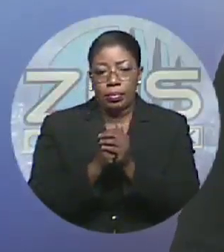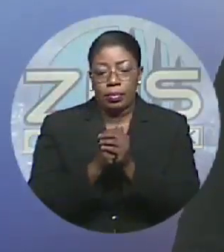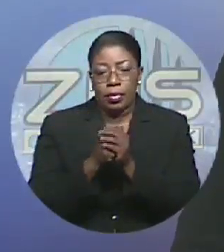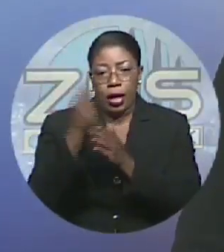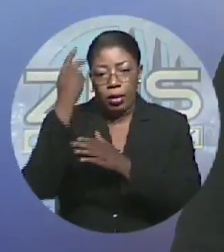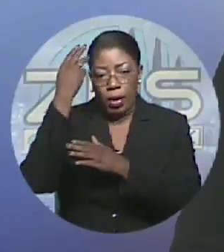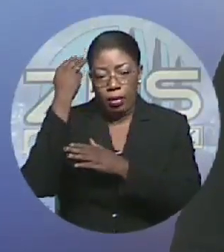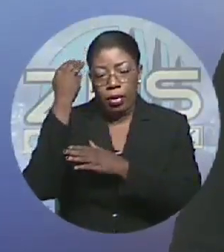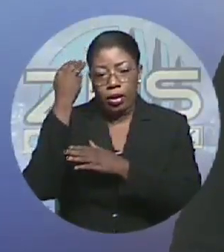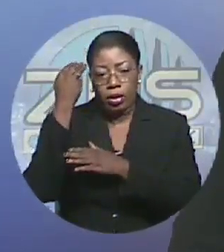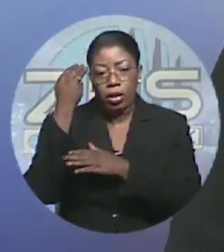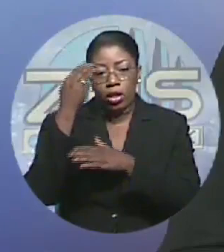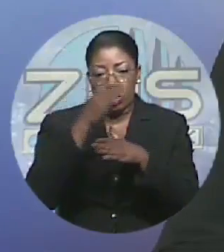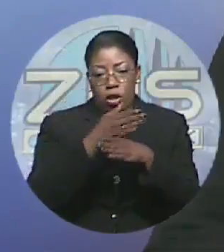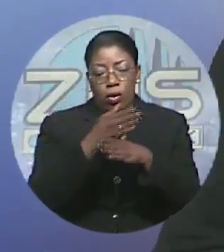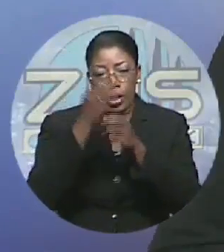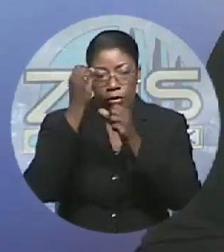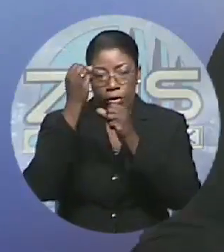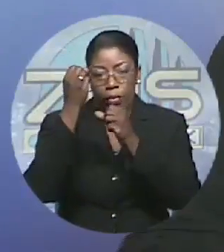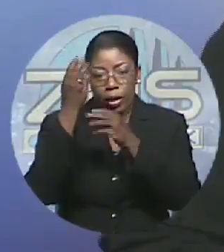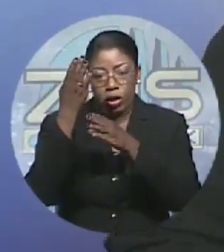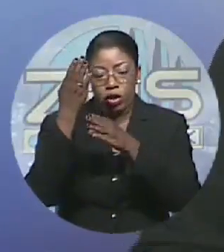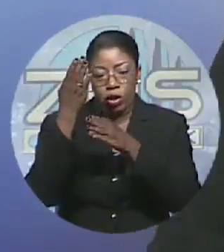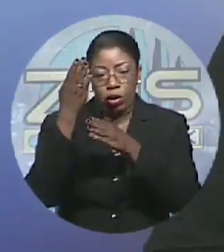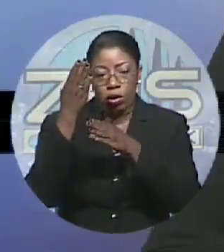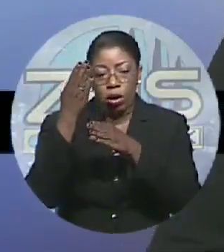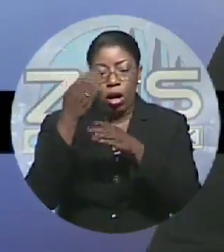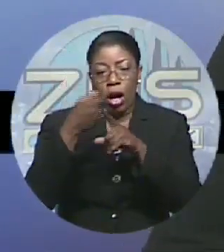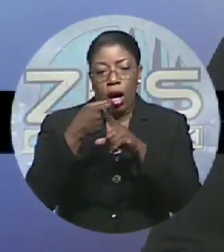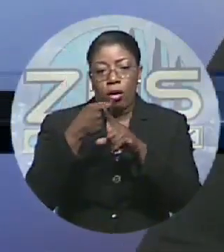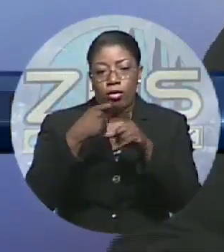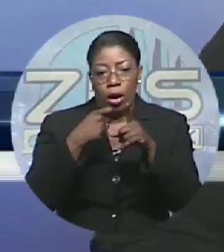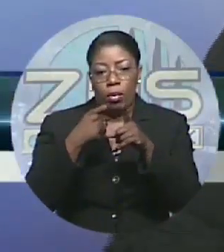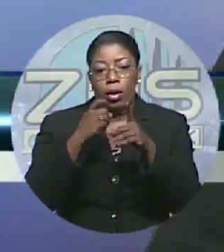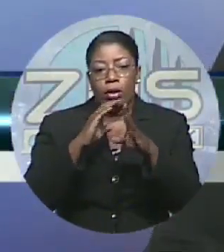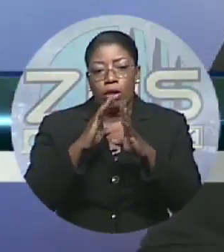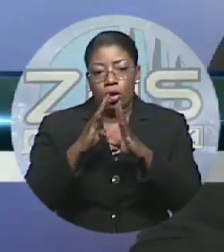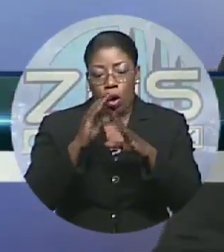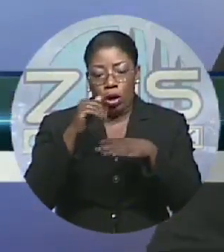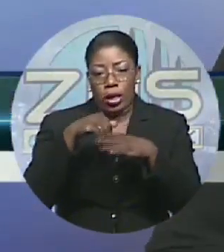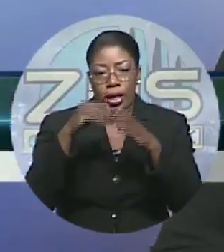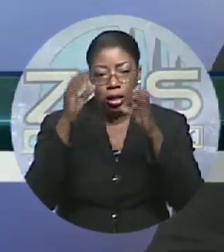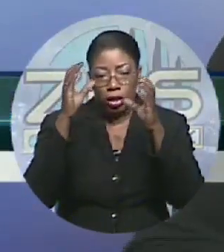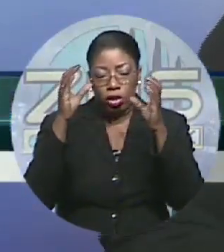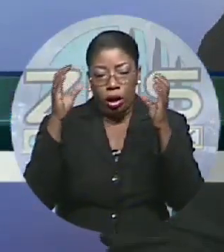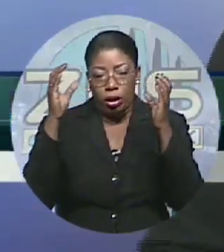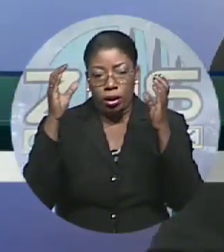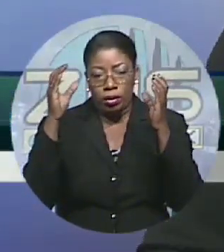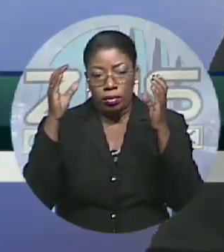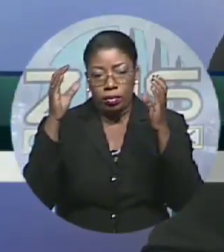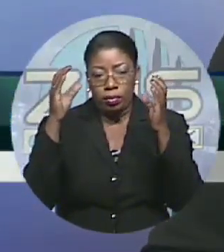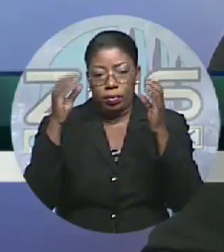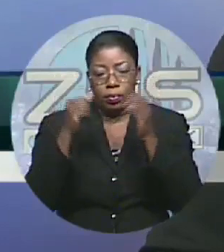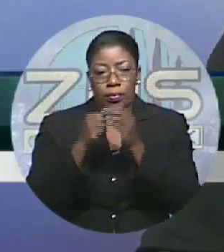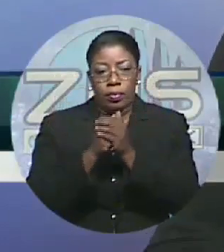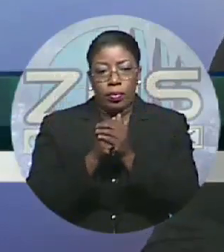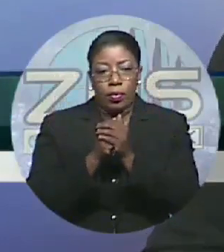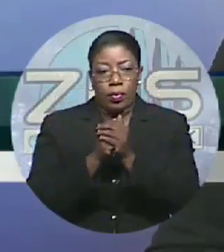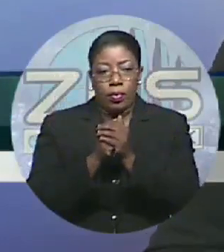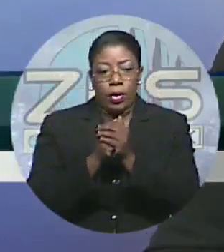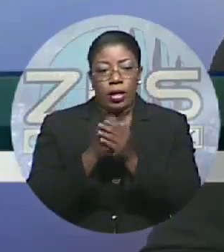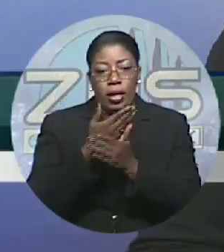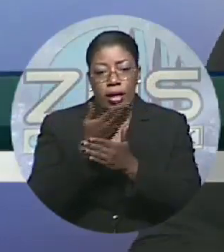basing all of this information here, particularly with those talks. And of course, the China Exim Bank, who themselves, he said, expressed around their table